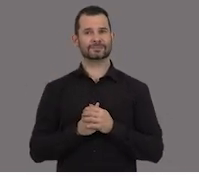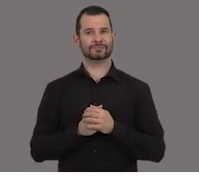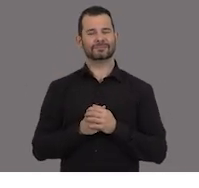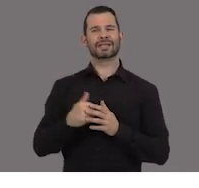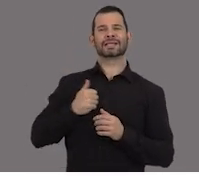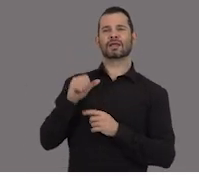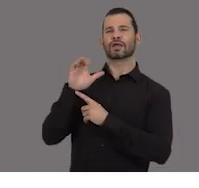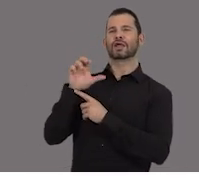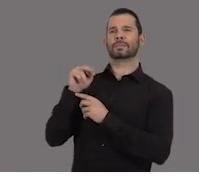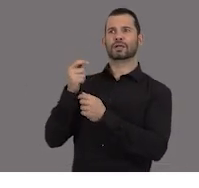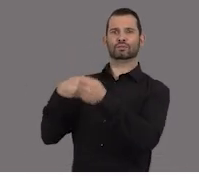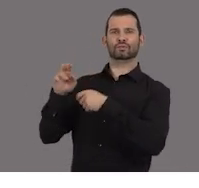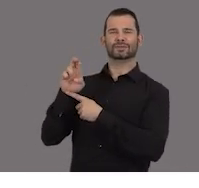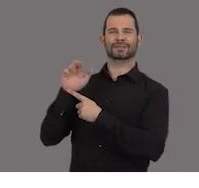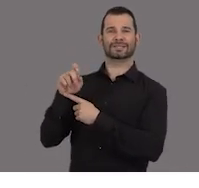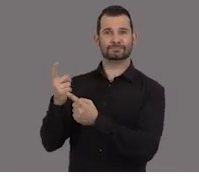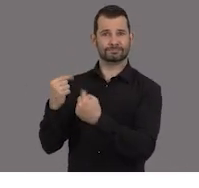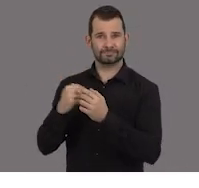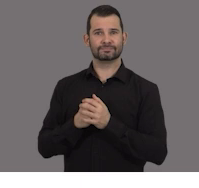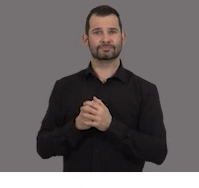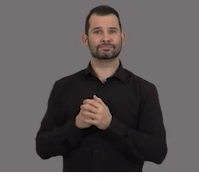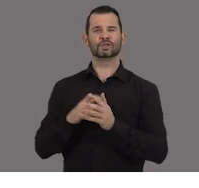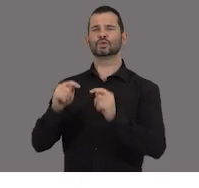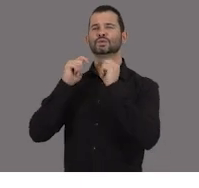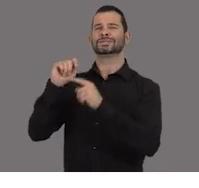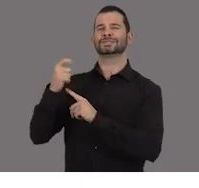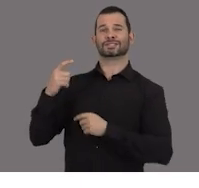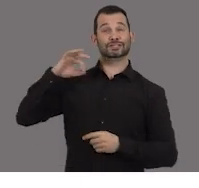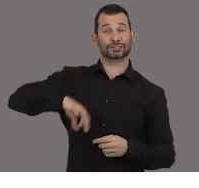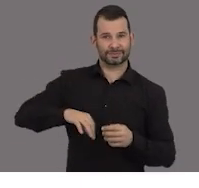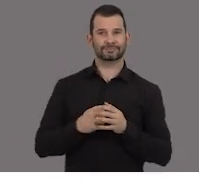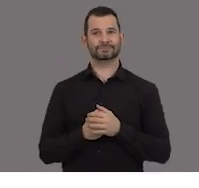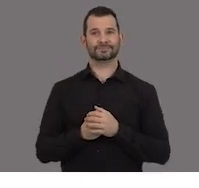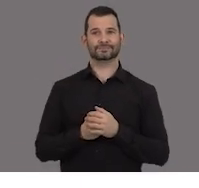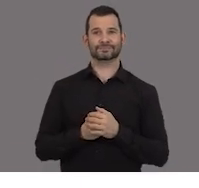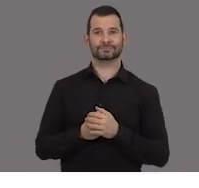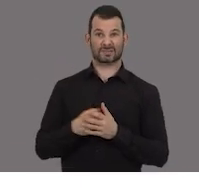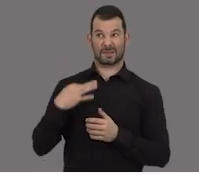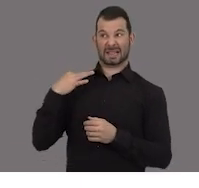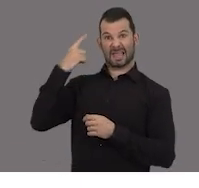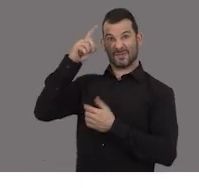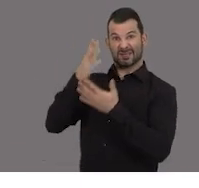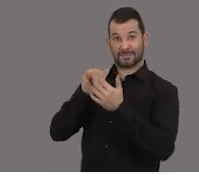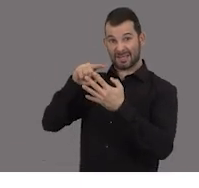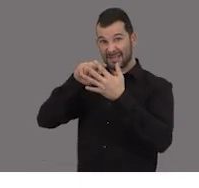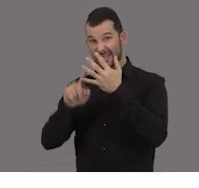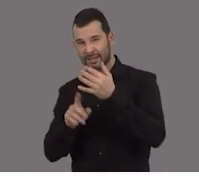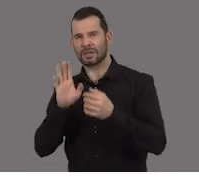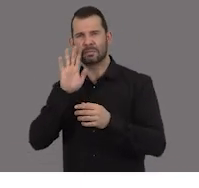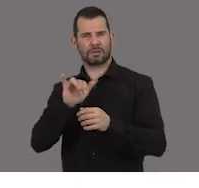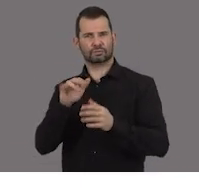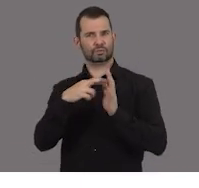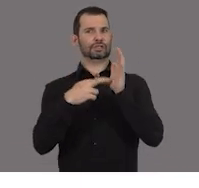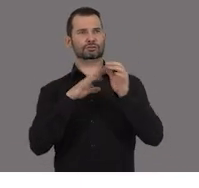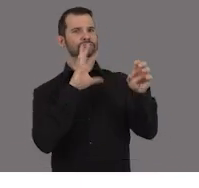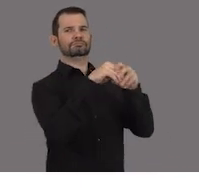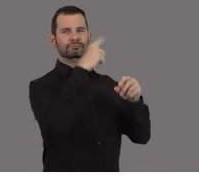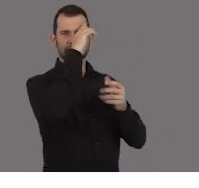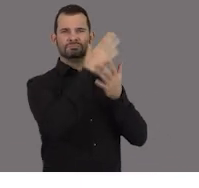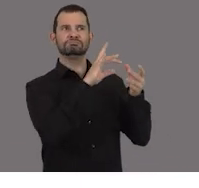the Child Disability Benefit, the Canada Carbon Rebate, and the Tuition Tax